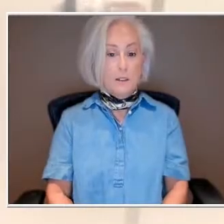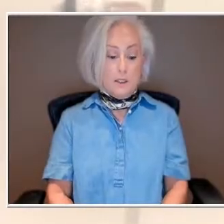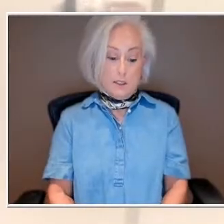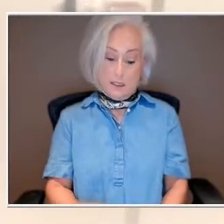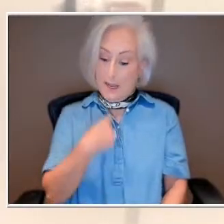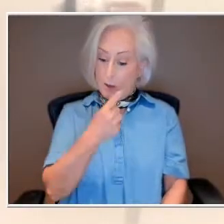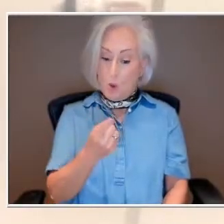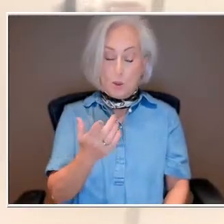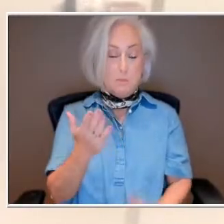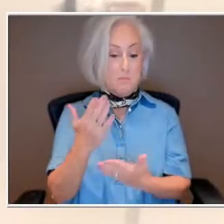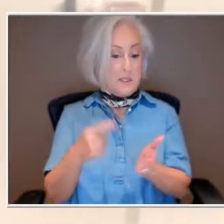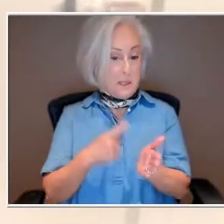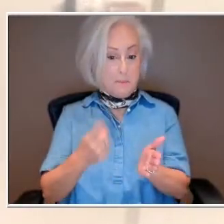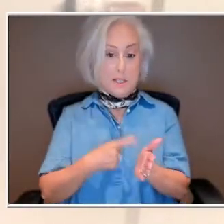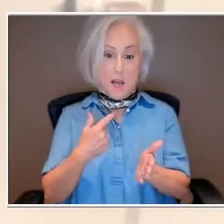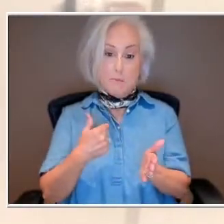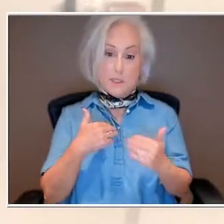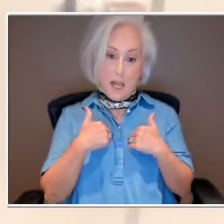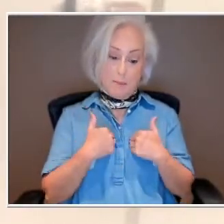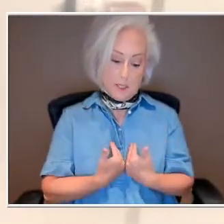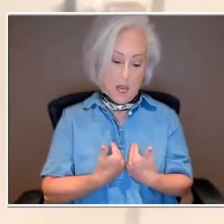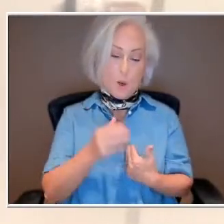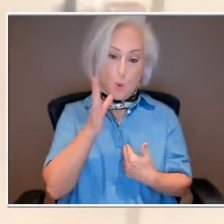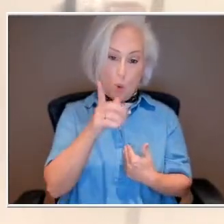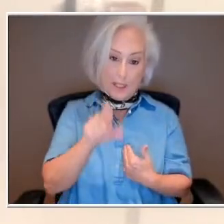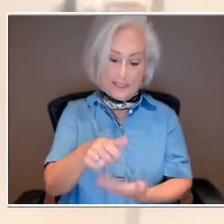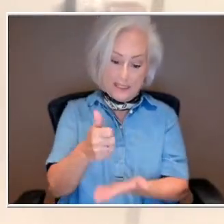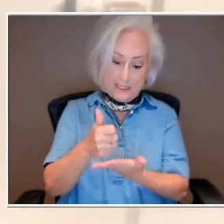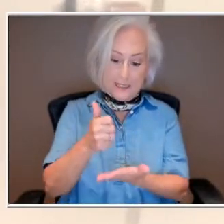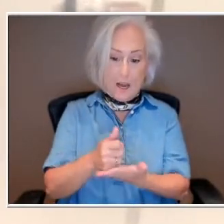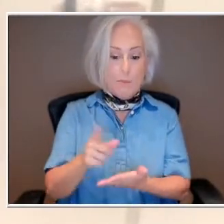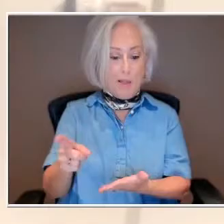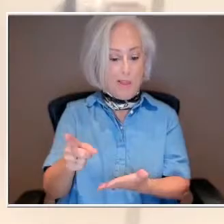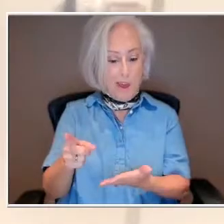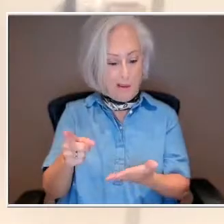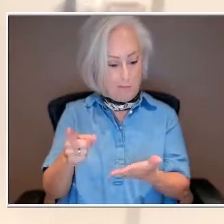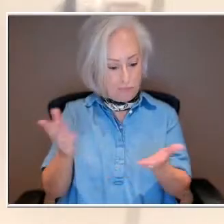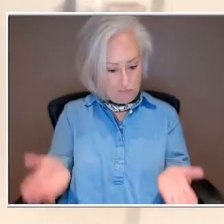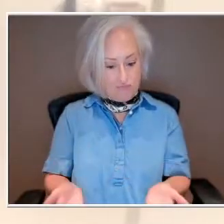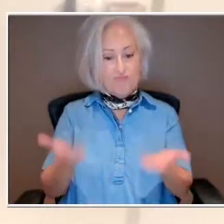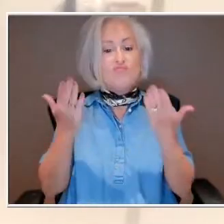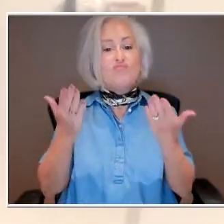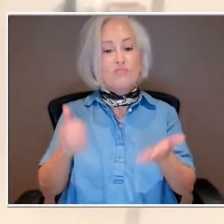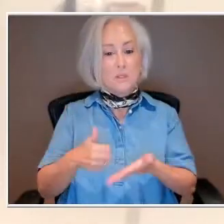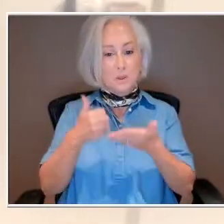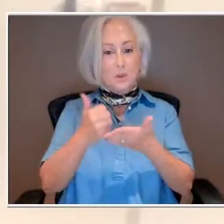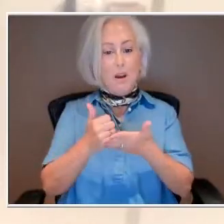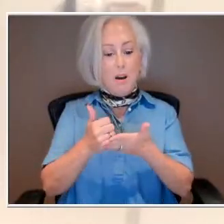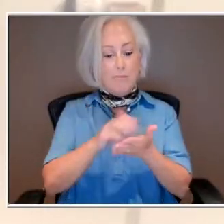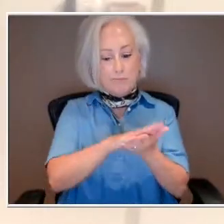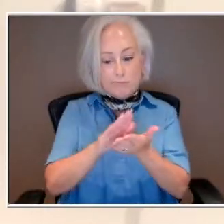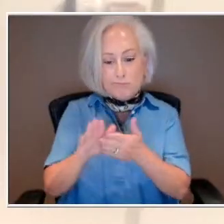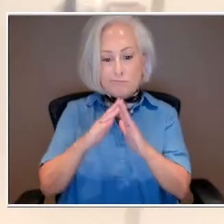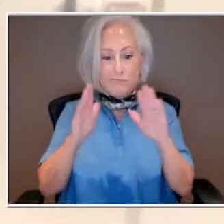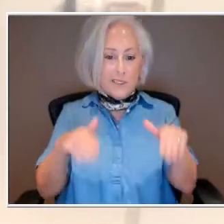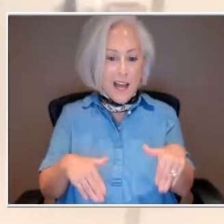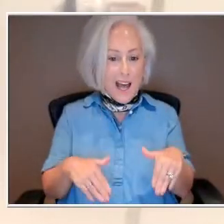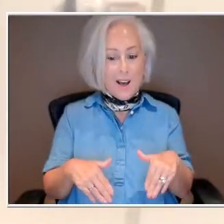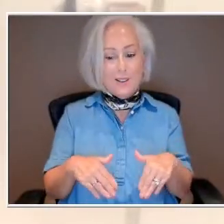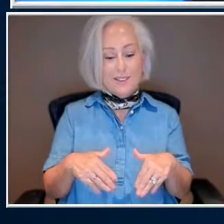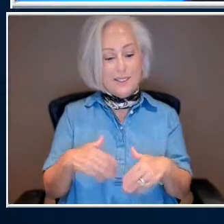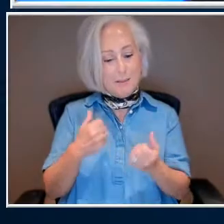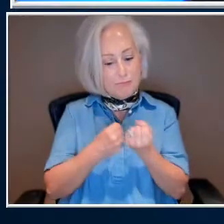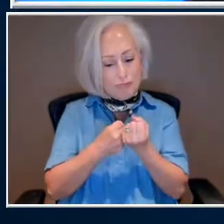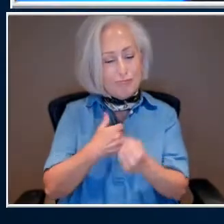am tired and I need the help from them, and they really stepped up and were able to help out around the house and be there for me too. I